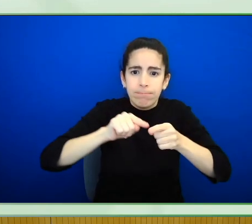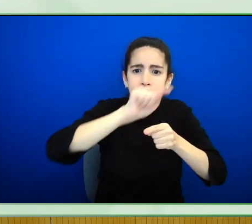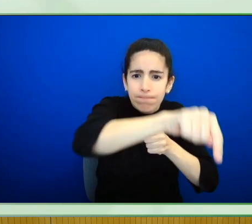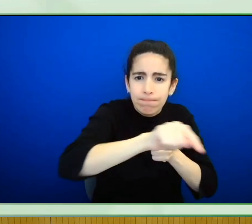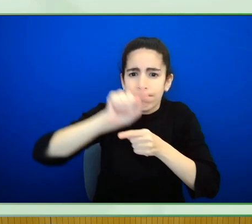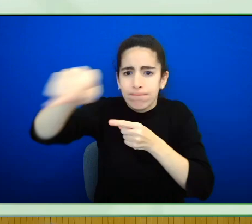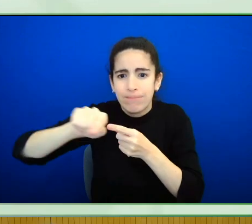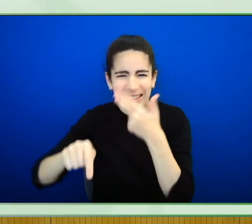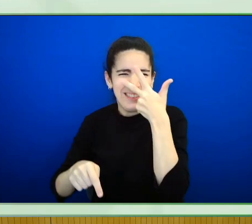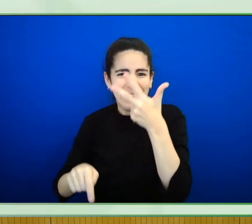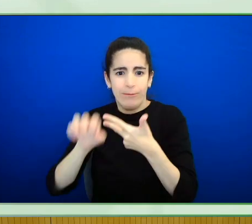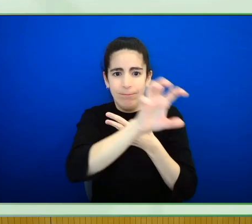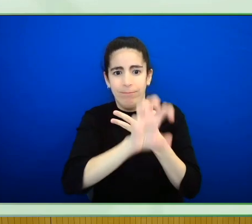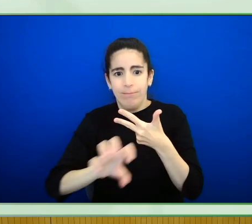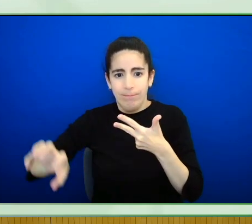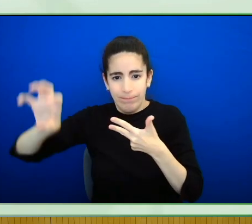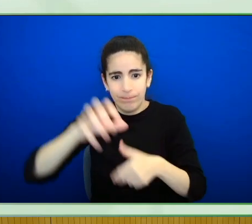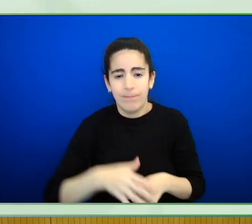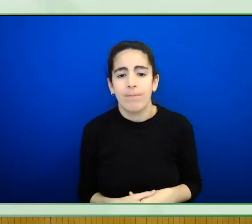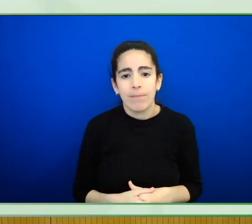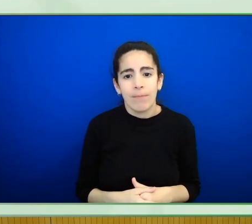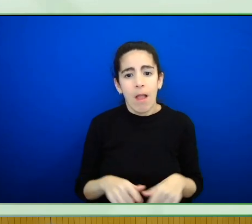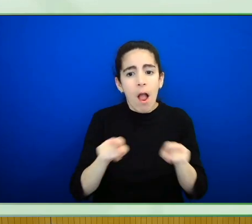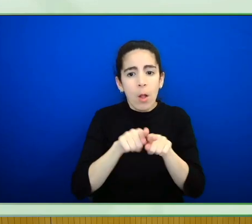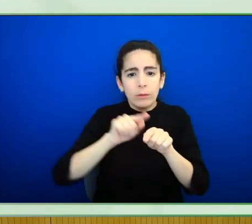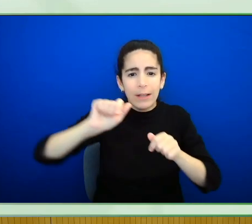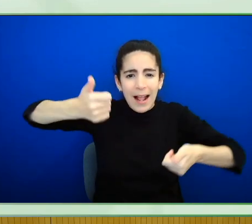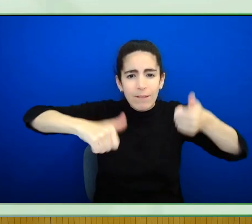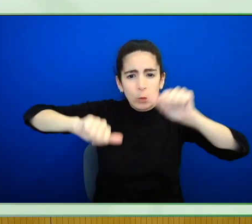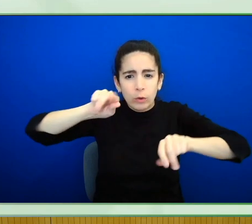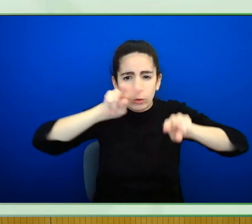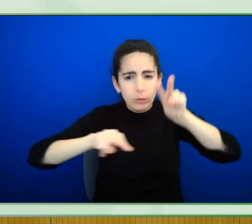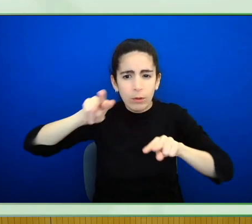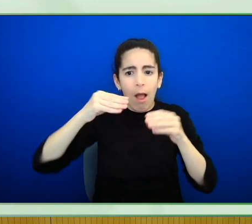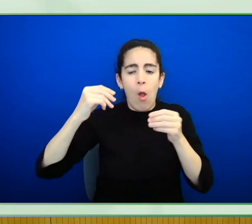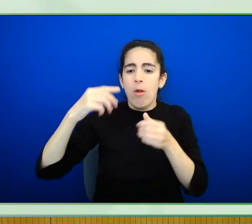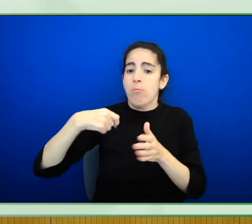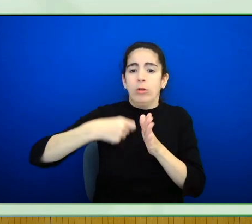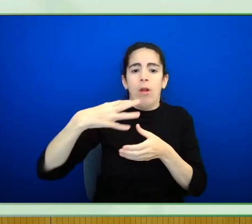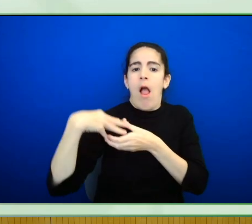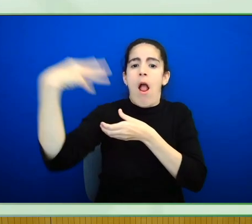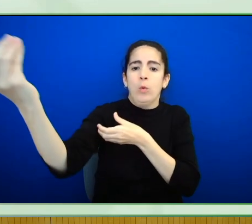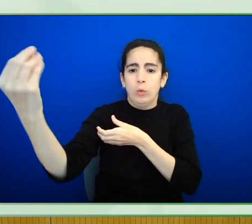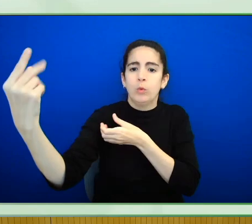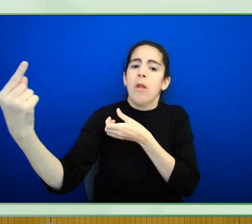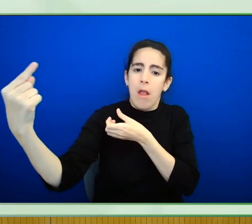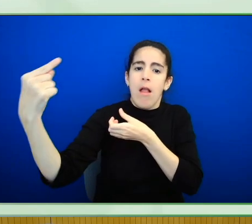overall project, and we found that with the help of peak, we are screening 2.5 times